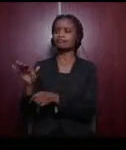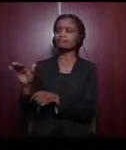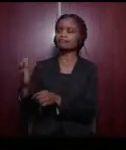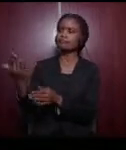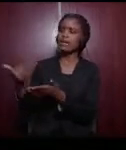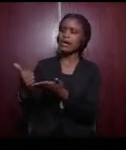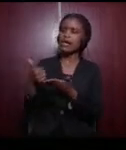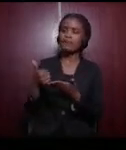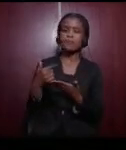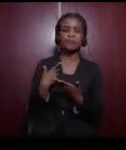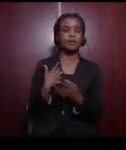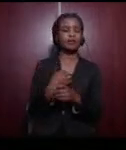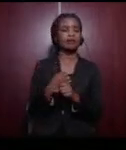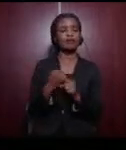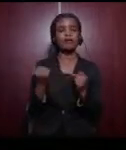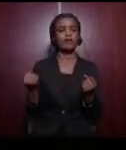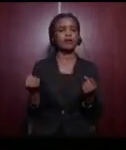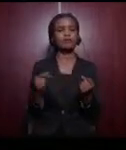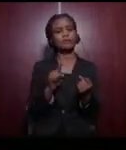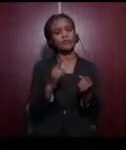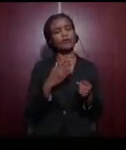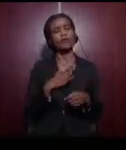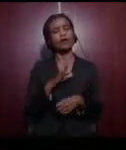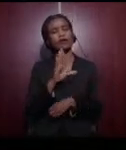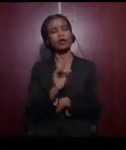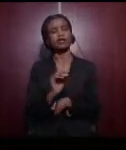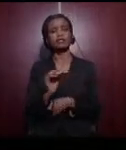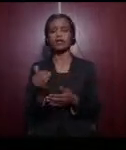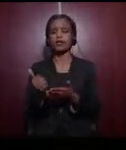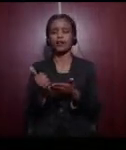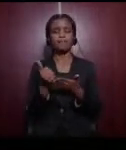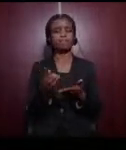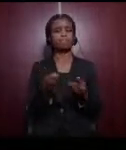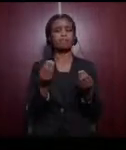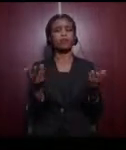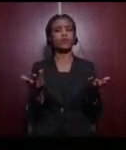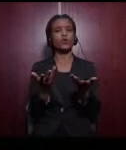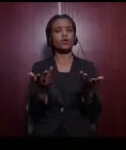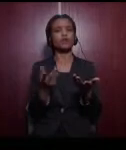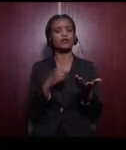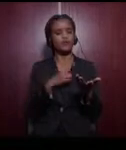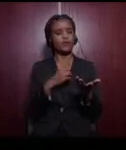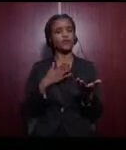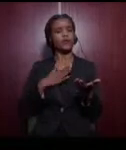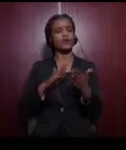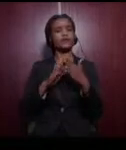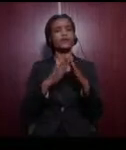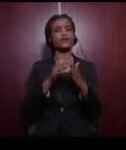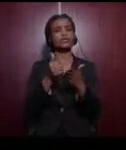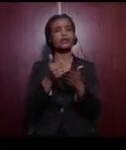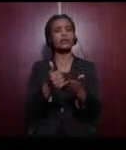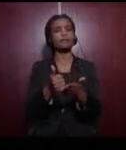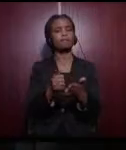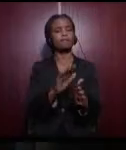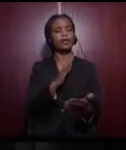hore le re botse hore thuso e ko kae mo re tla kgonang ho emella re thuse community. Ke a leboga.